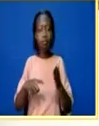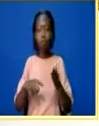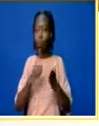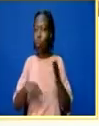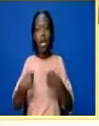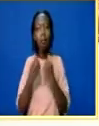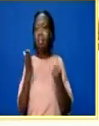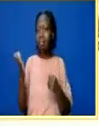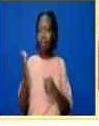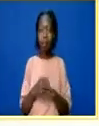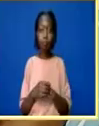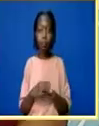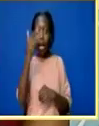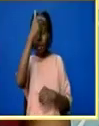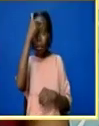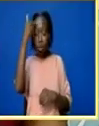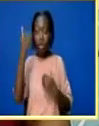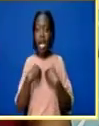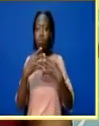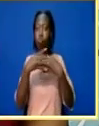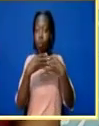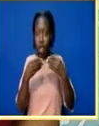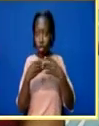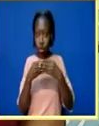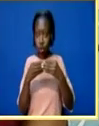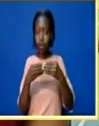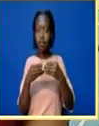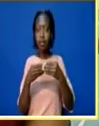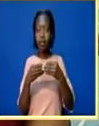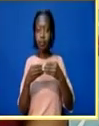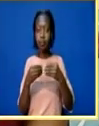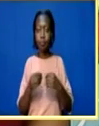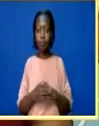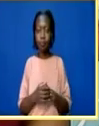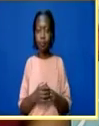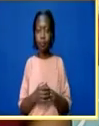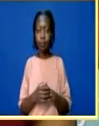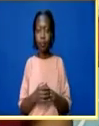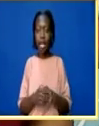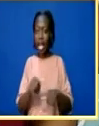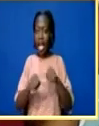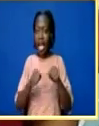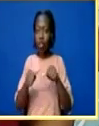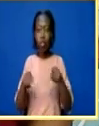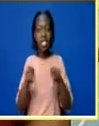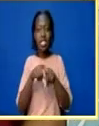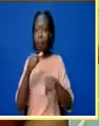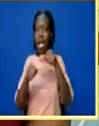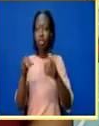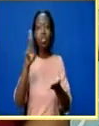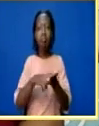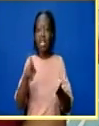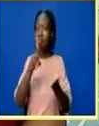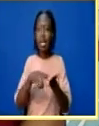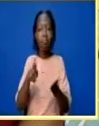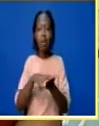hole? Because the because there was formation, there was repeated action that formed the pothole because Which of the